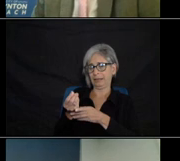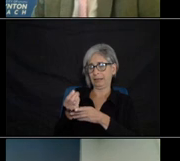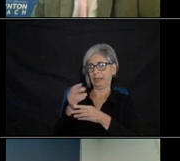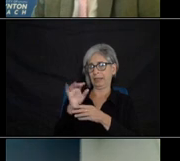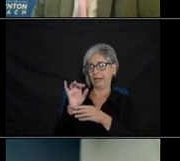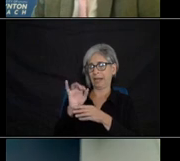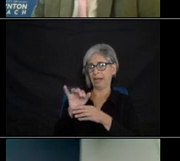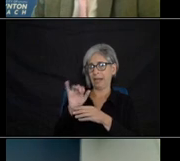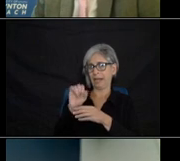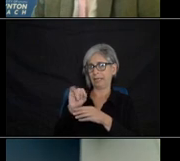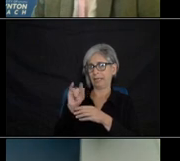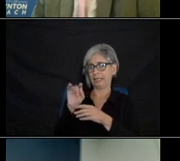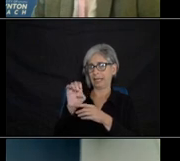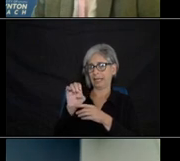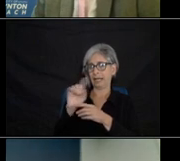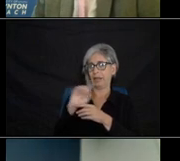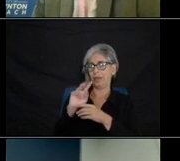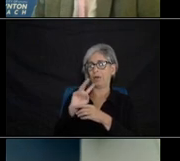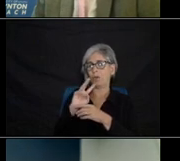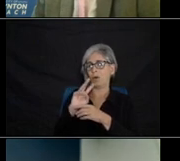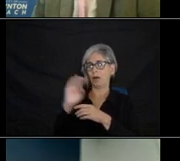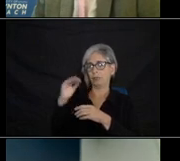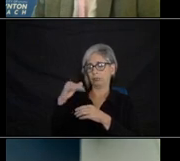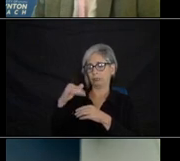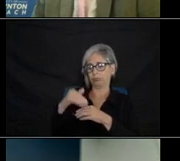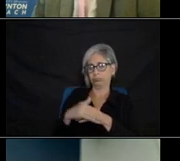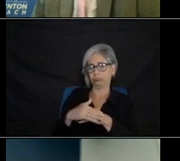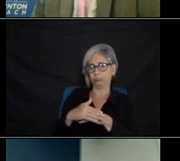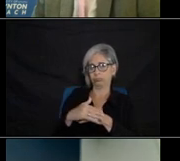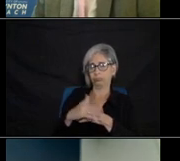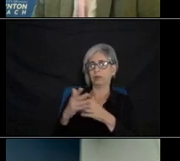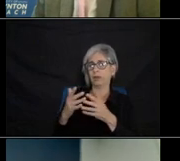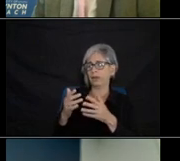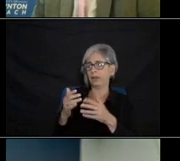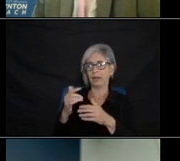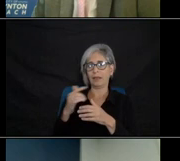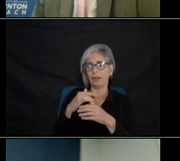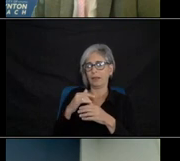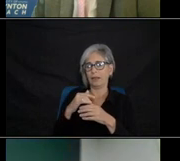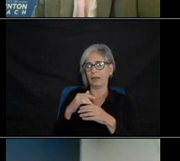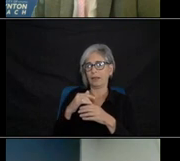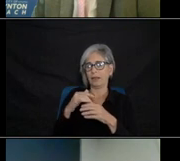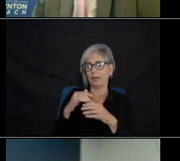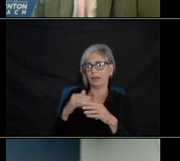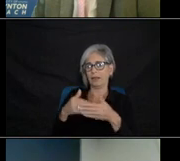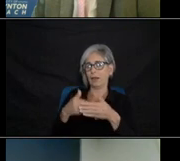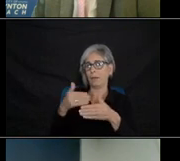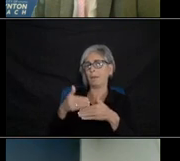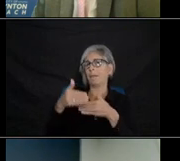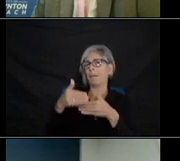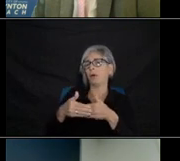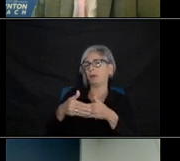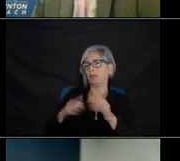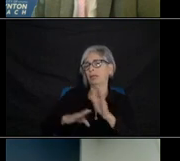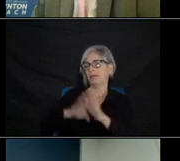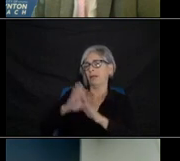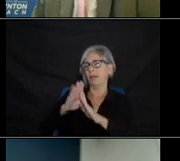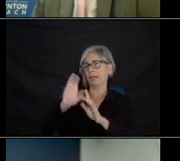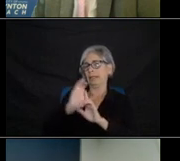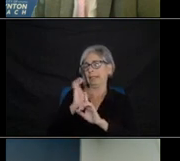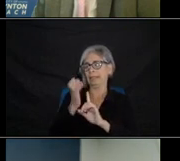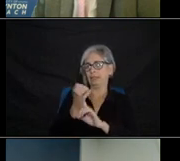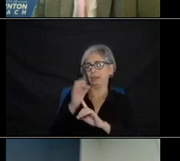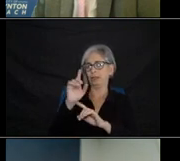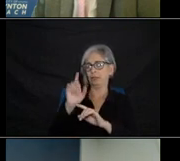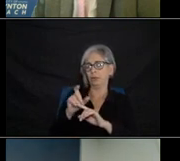essentially the water that came into that site before. In other words, the post-development condition is supposed to equate